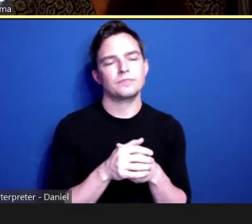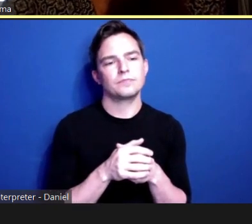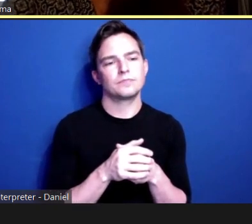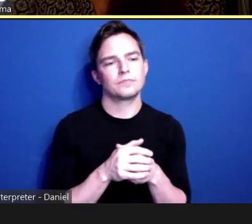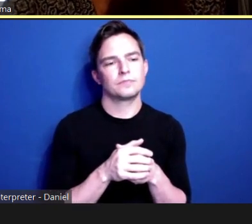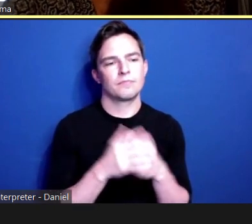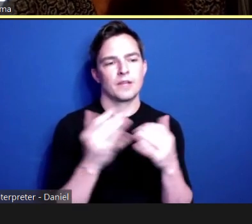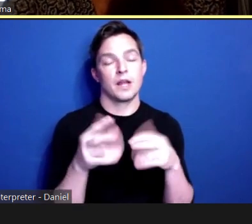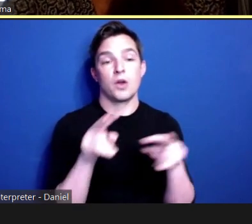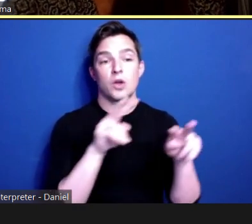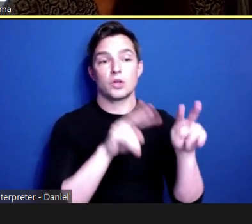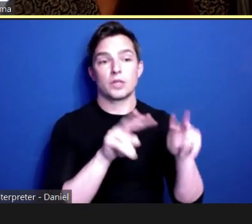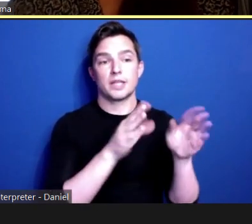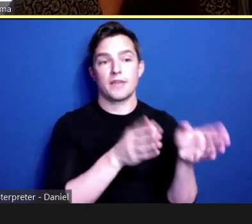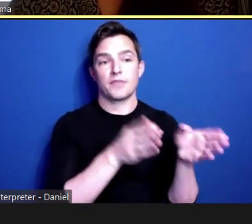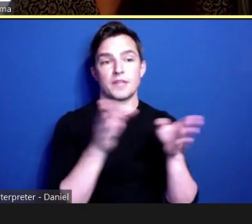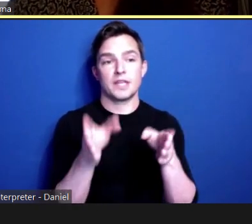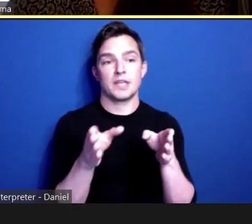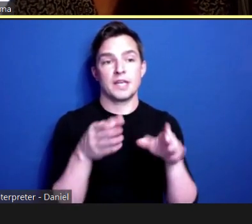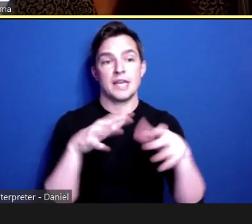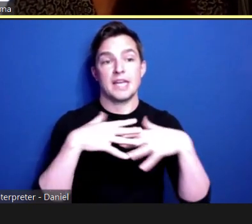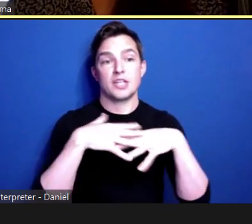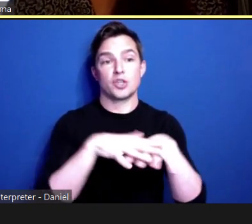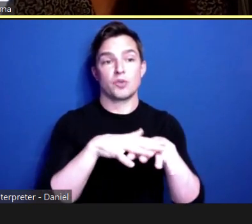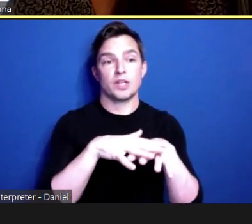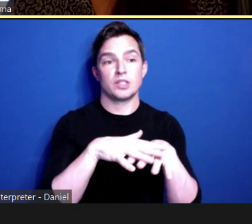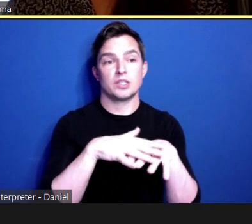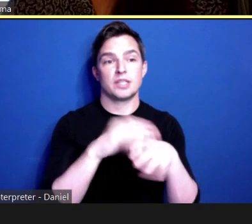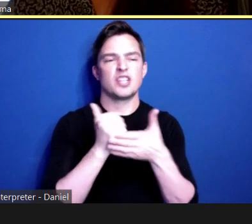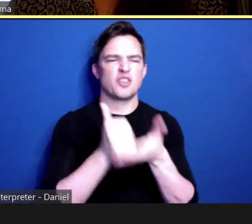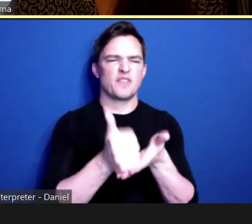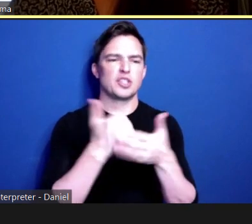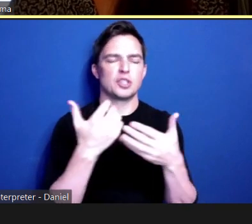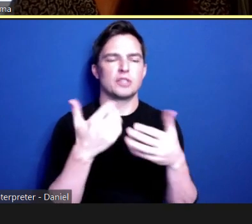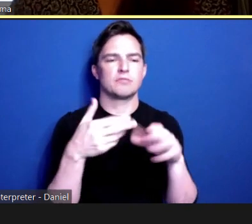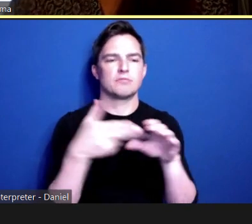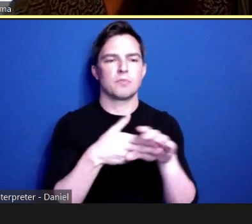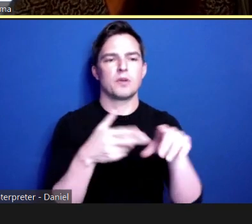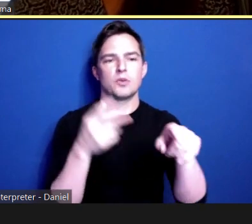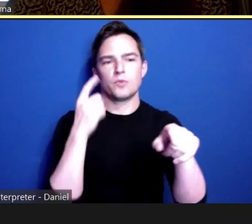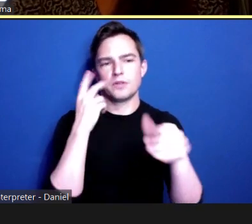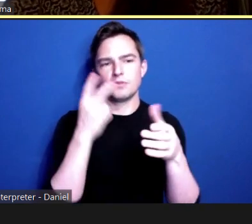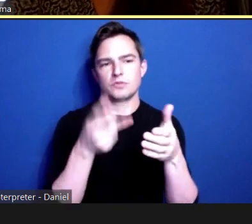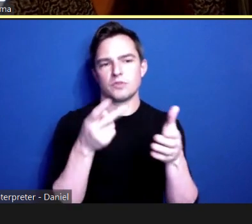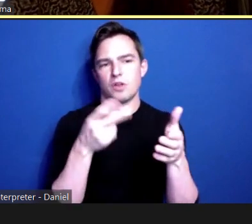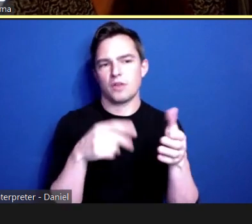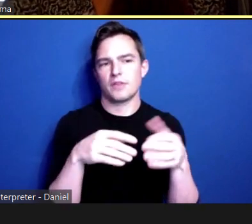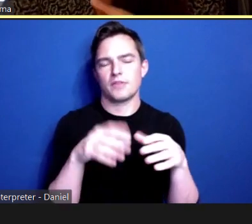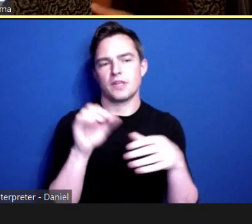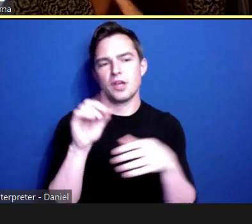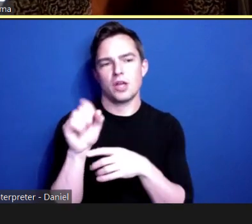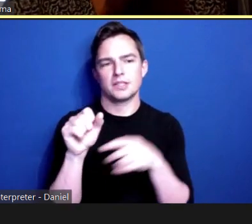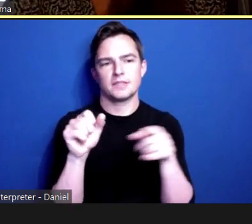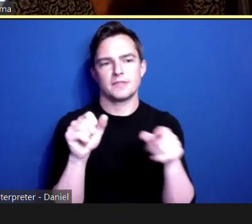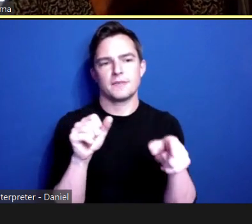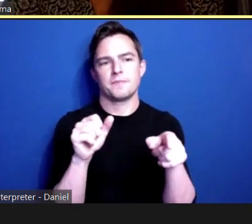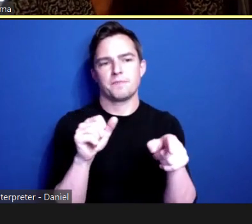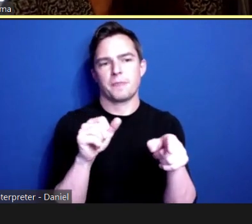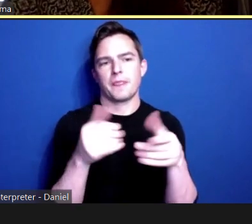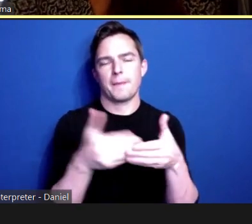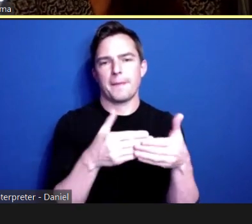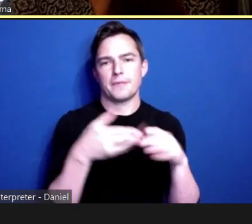Now looking at the intervention enrollment, we saw that the odds of NICU babies being enrolled in